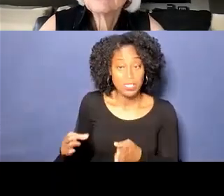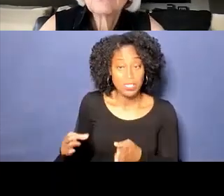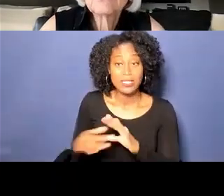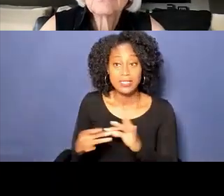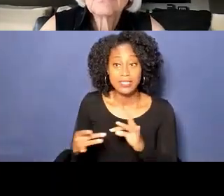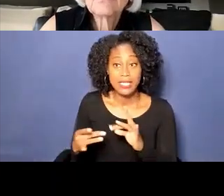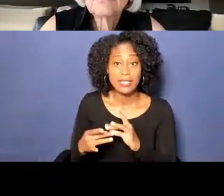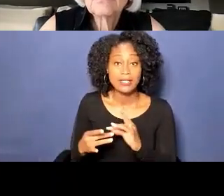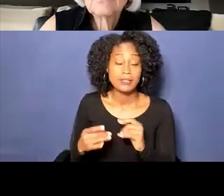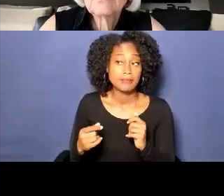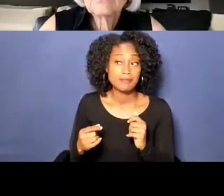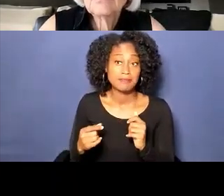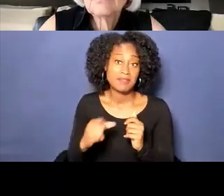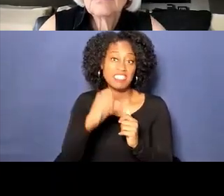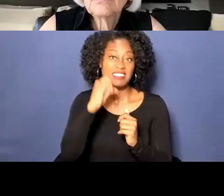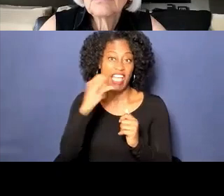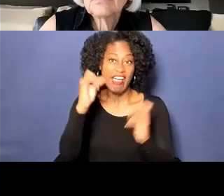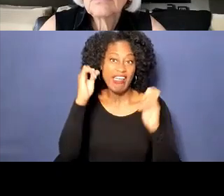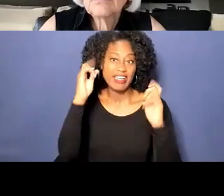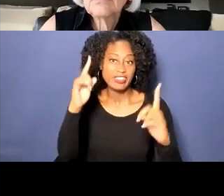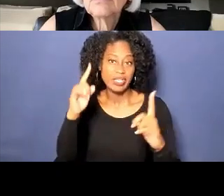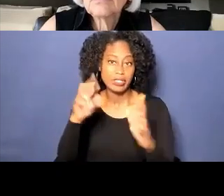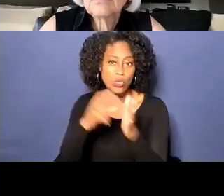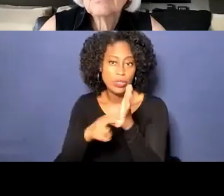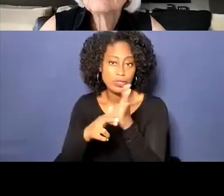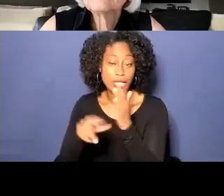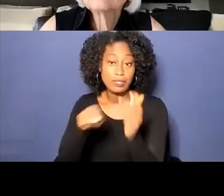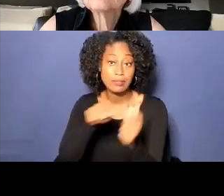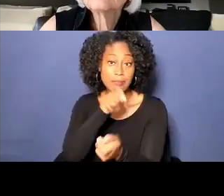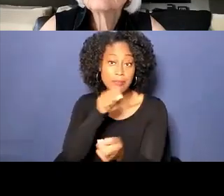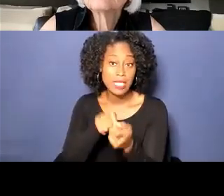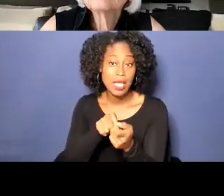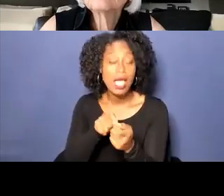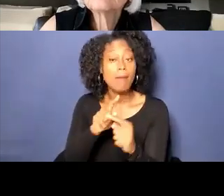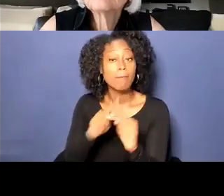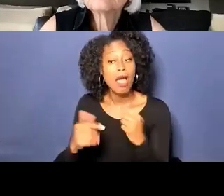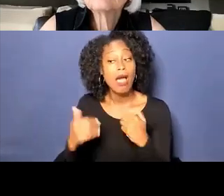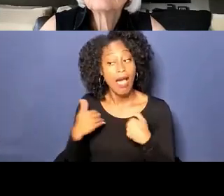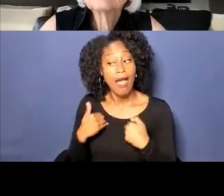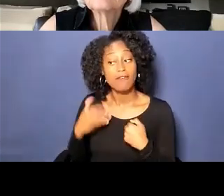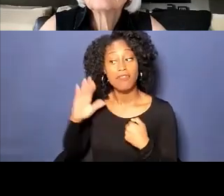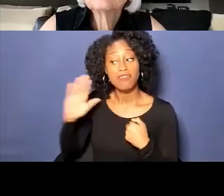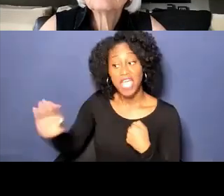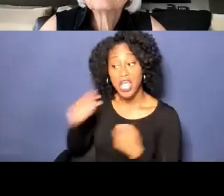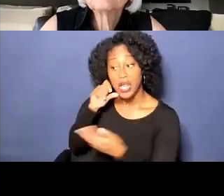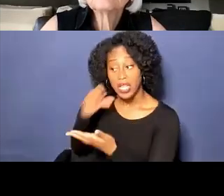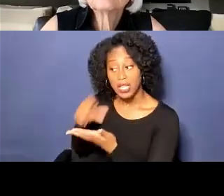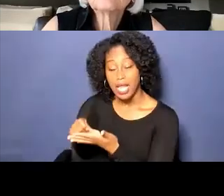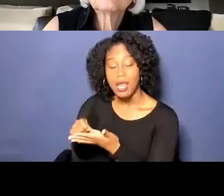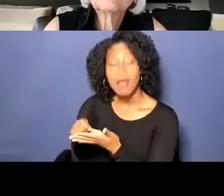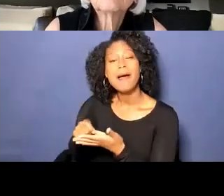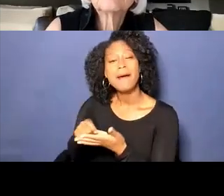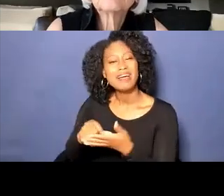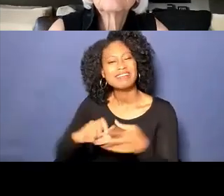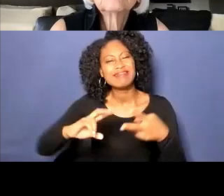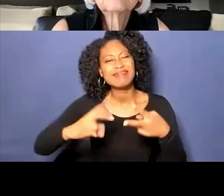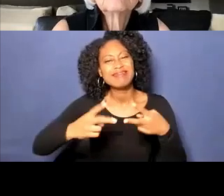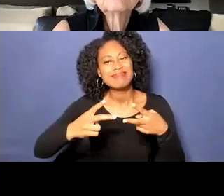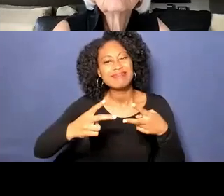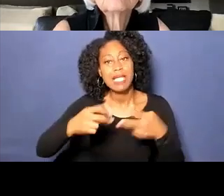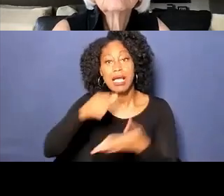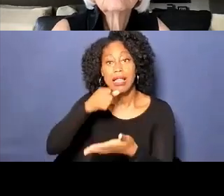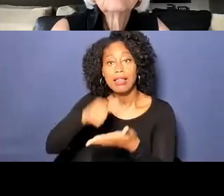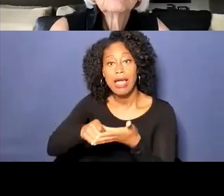in education research specifically, we'll ask that not only do you have a letter from that person, but also for someone who is, say, on your